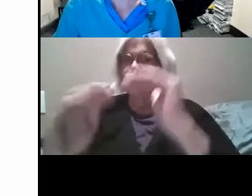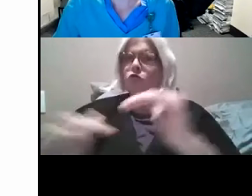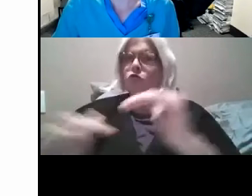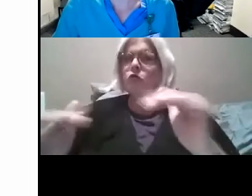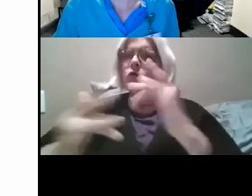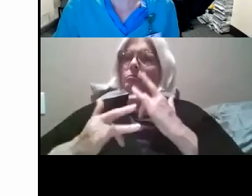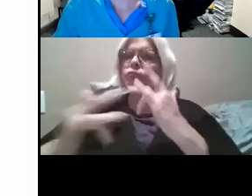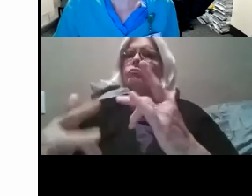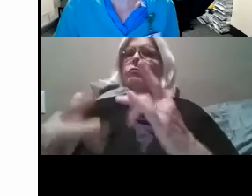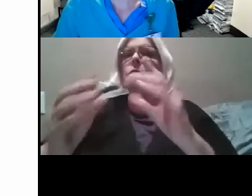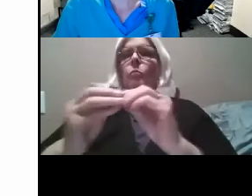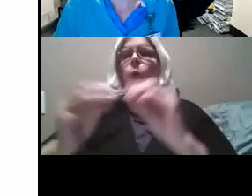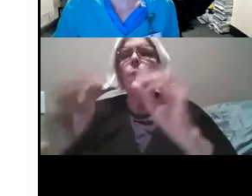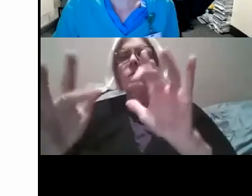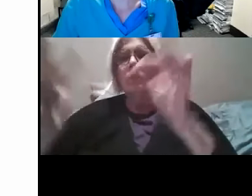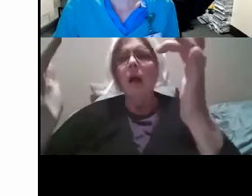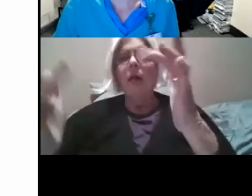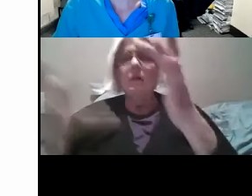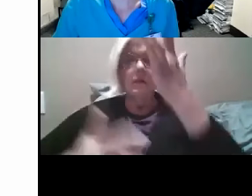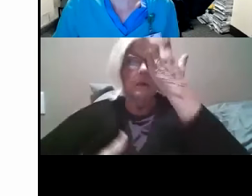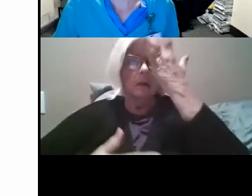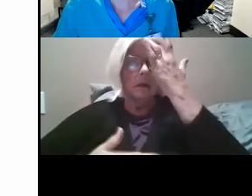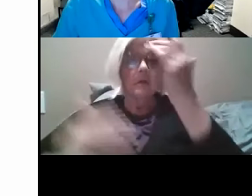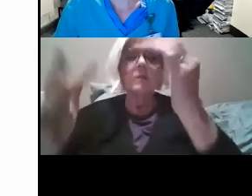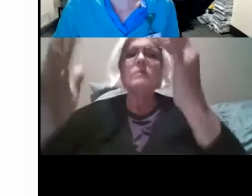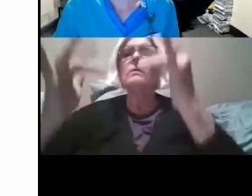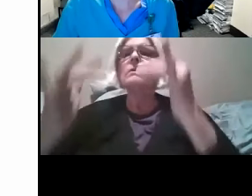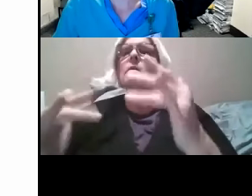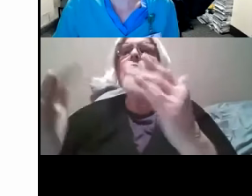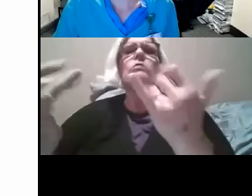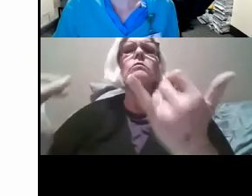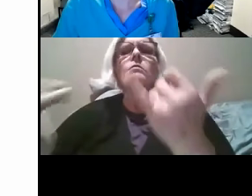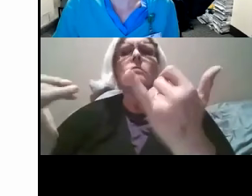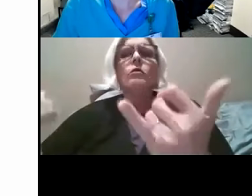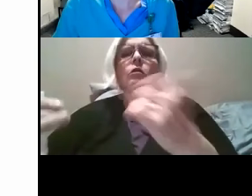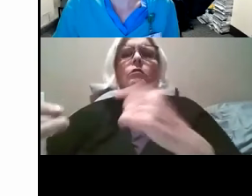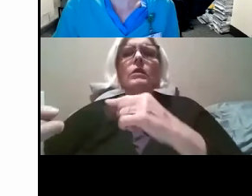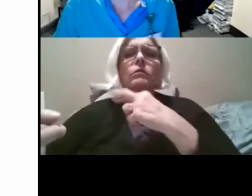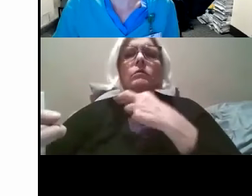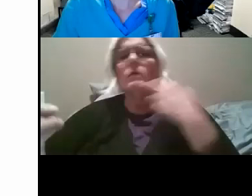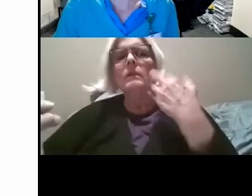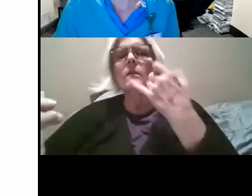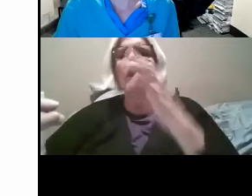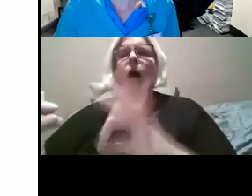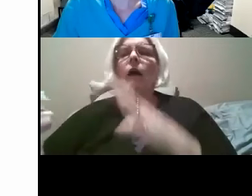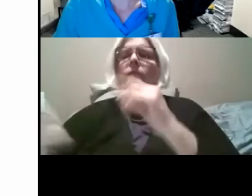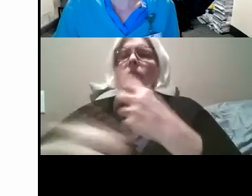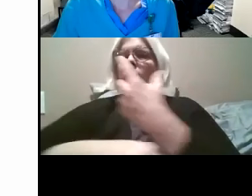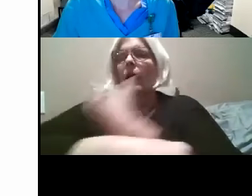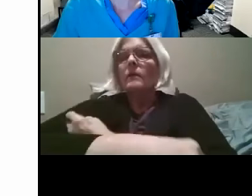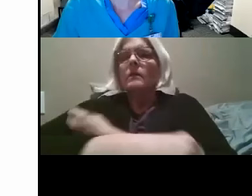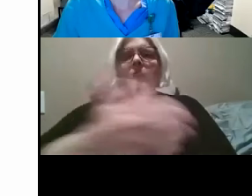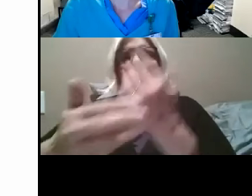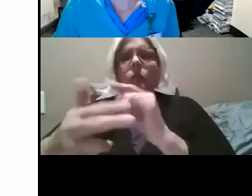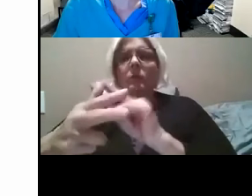are the risks of vaccination? So hopefully we can kind of cover some of those broad categories tonight for